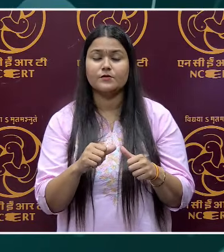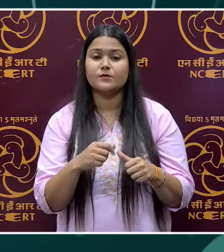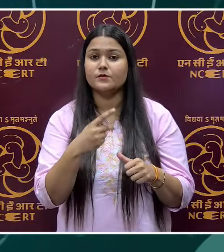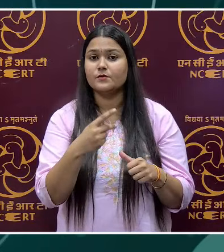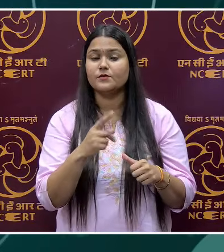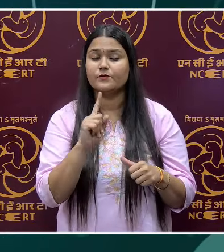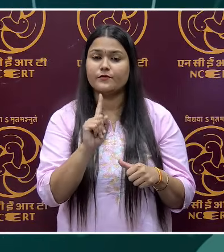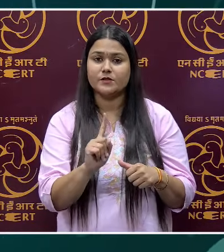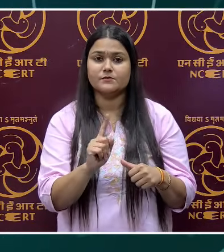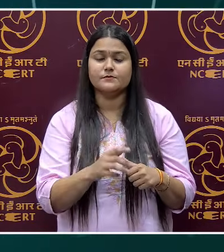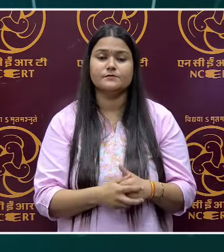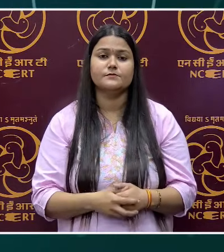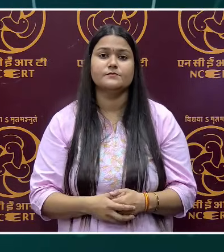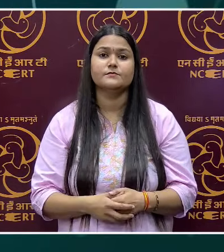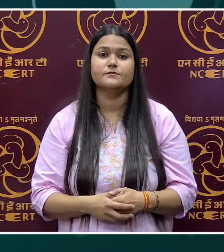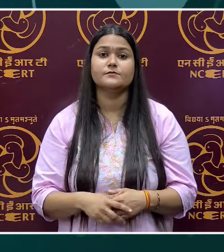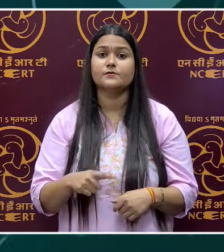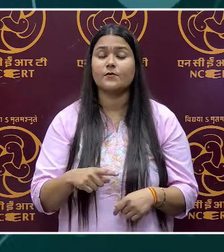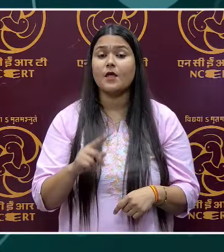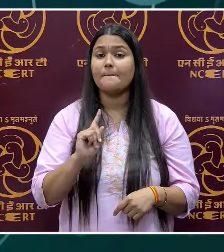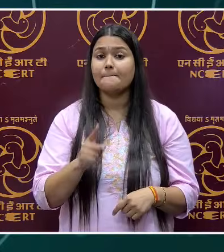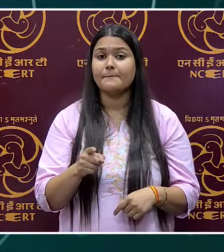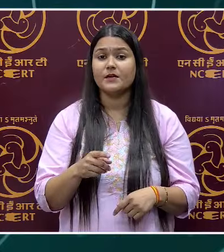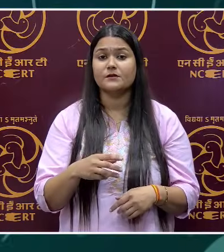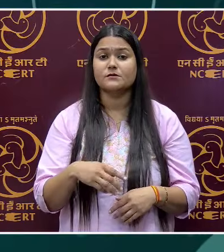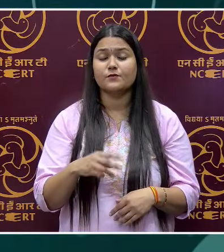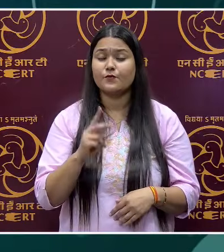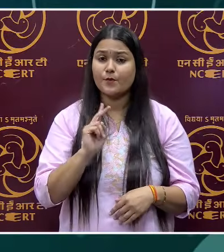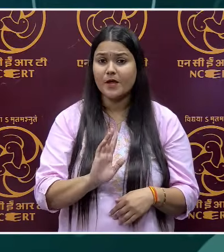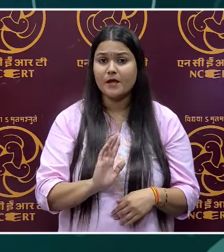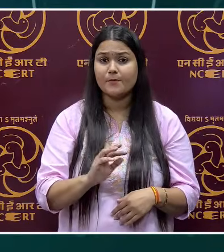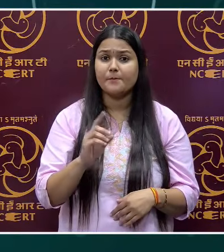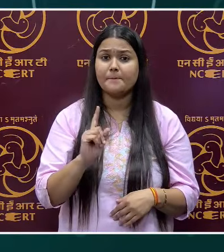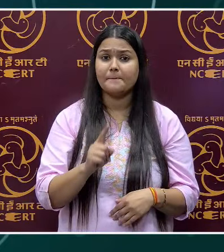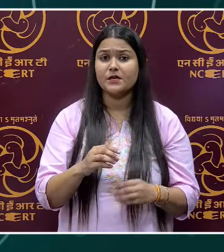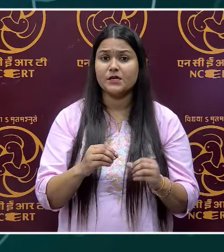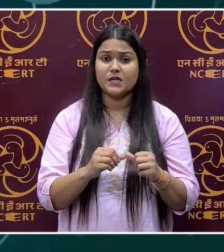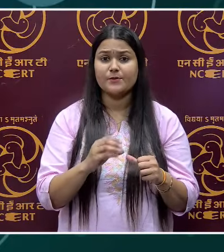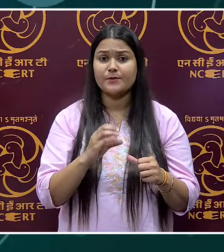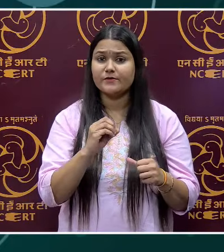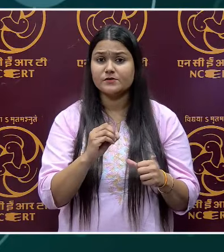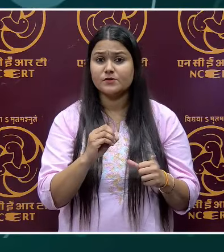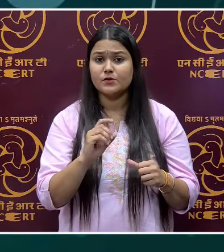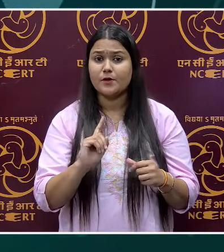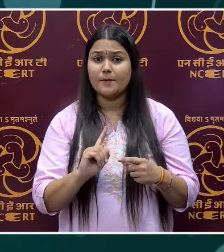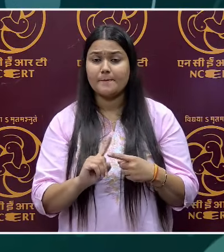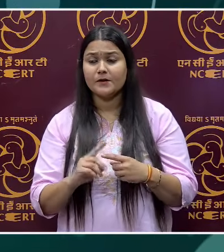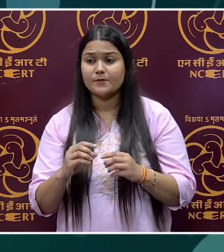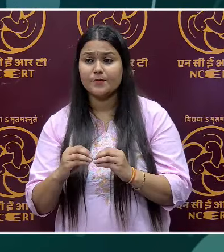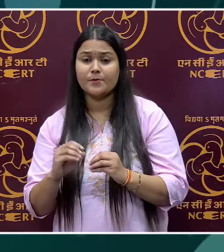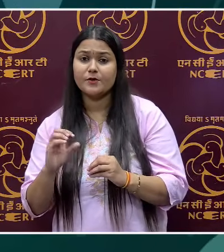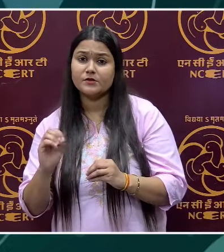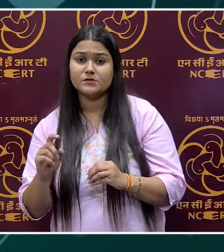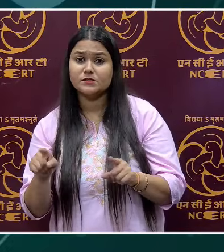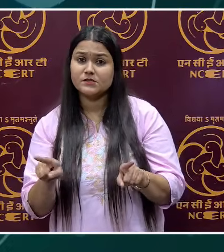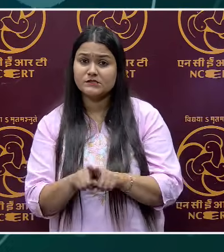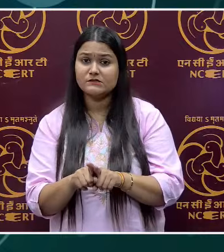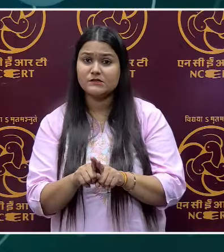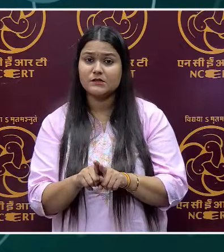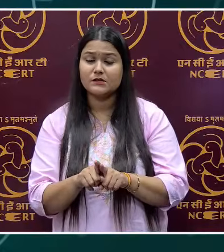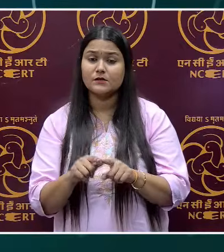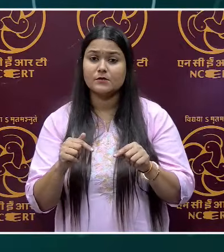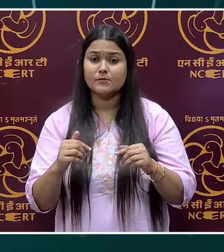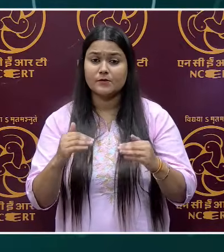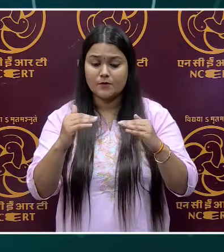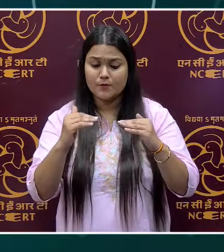that means 1. Actually that is there, but it is invisible. A power 0 is there. Likewise B power 0 is here also.